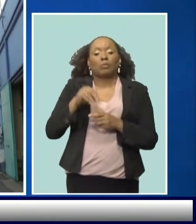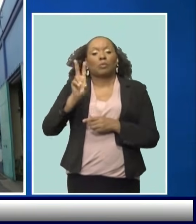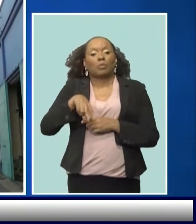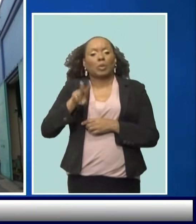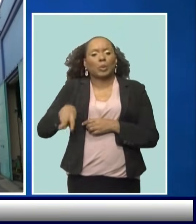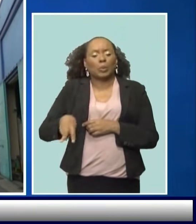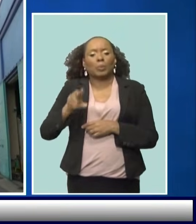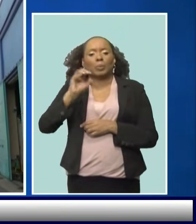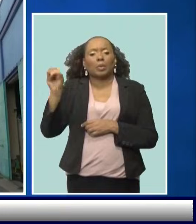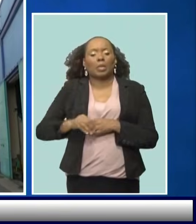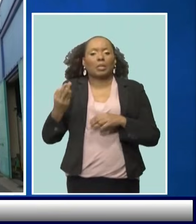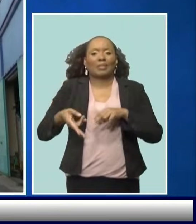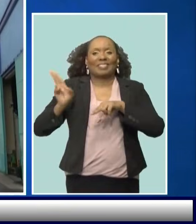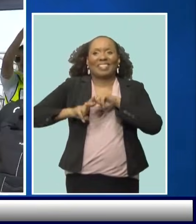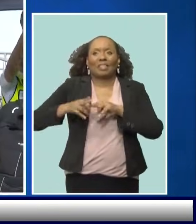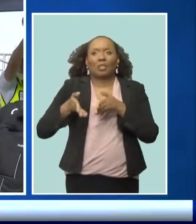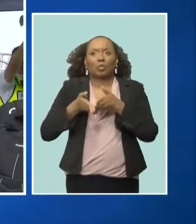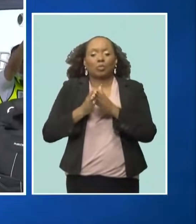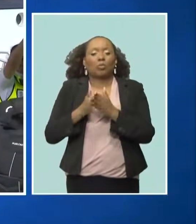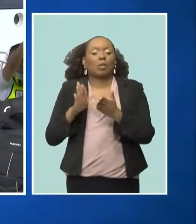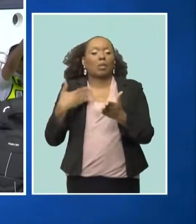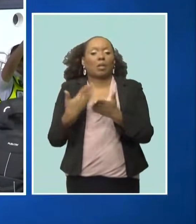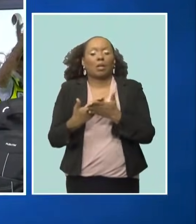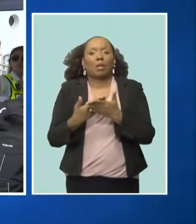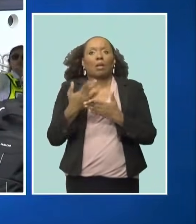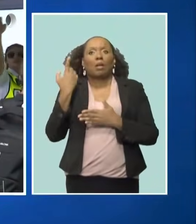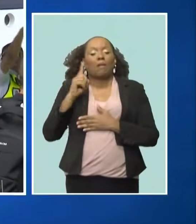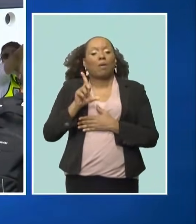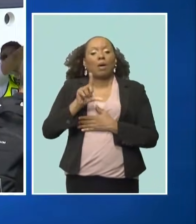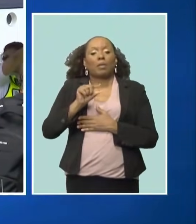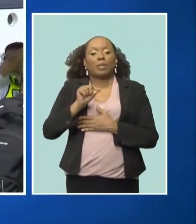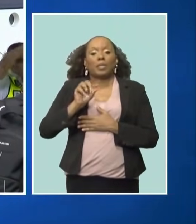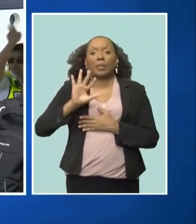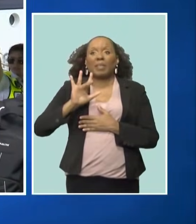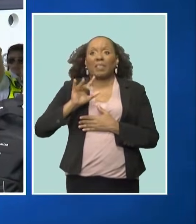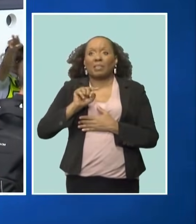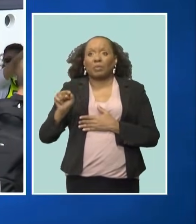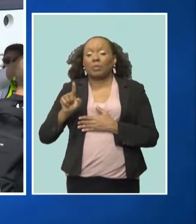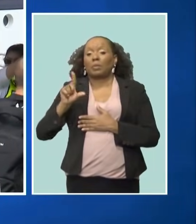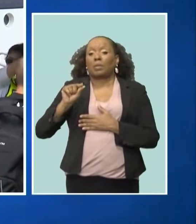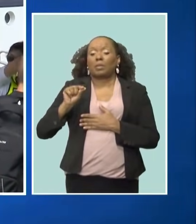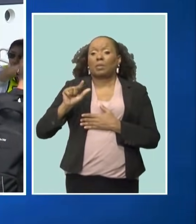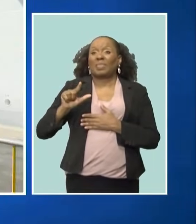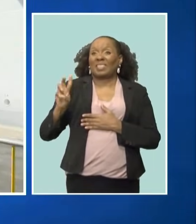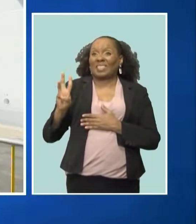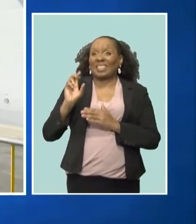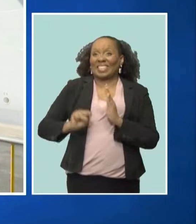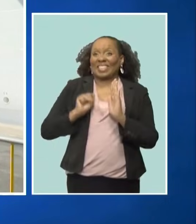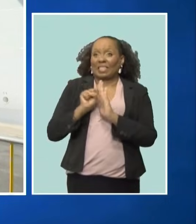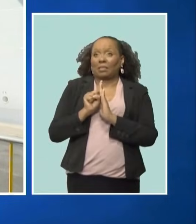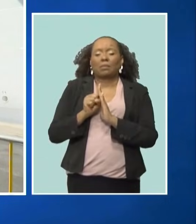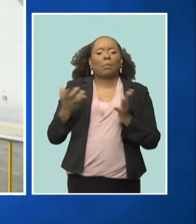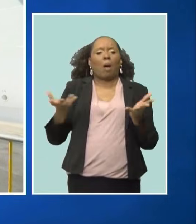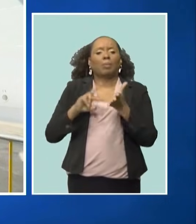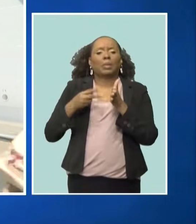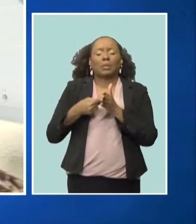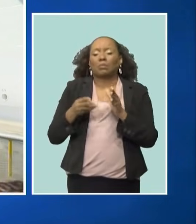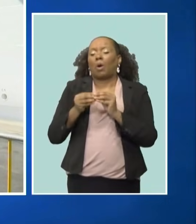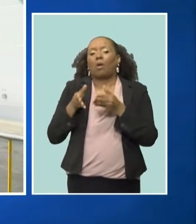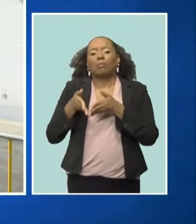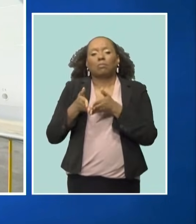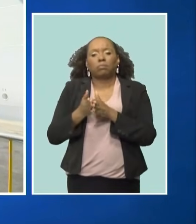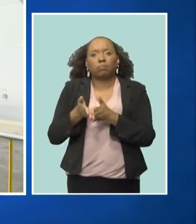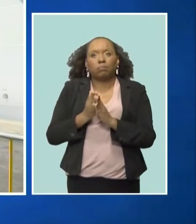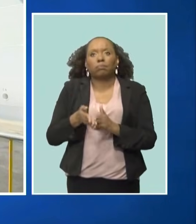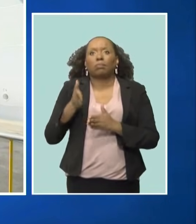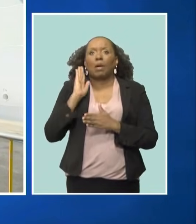increase in cruise arrivals during the 2025 to 2026 cruise season. He says this means that more cruise ship